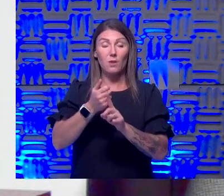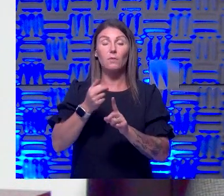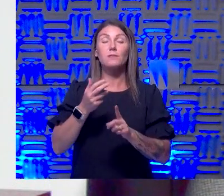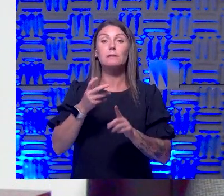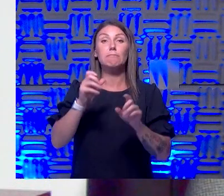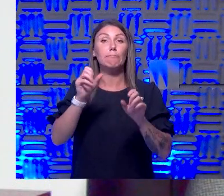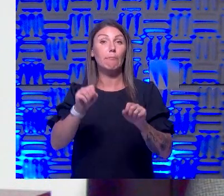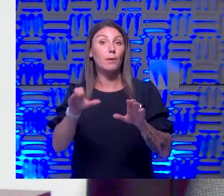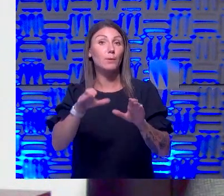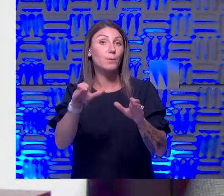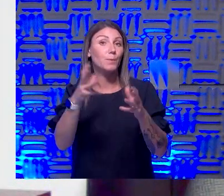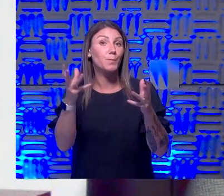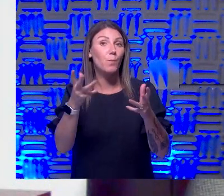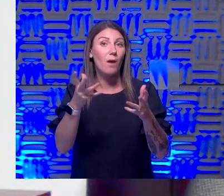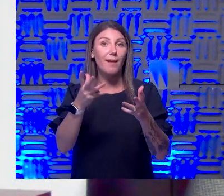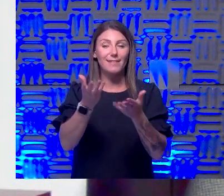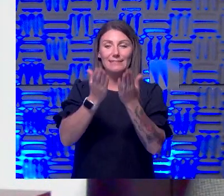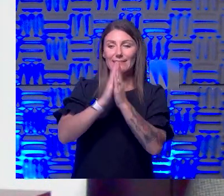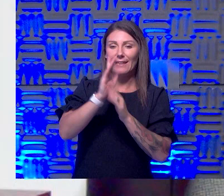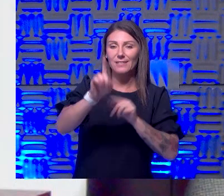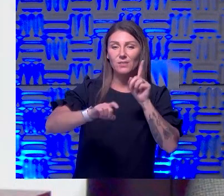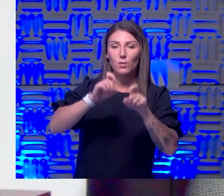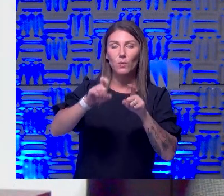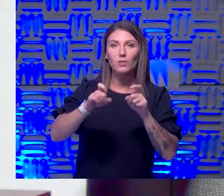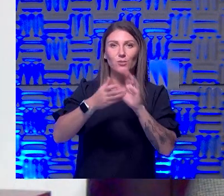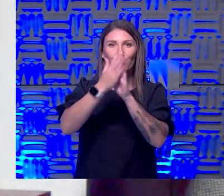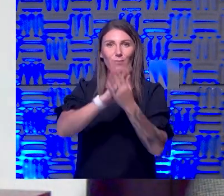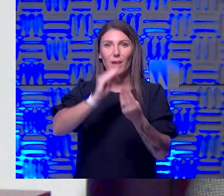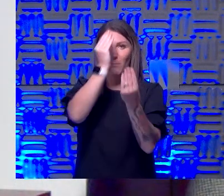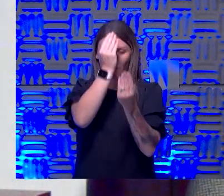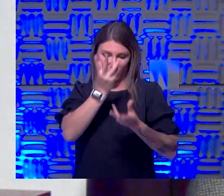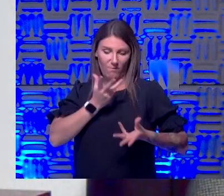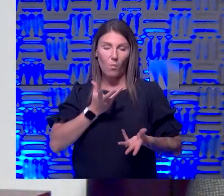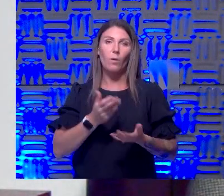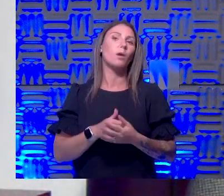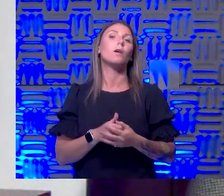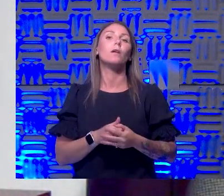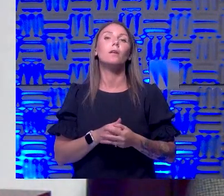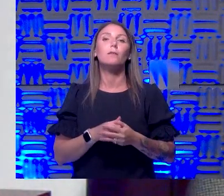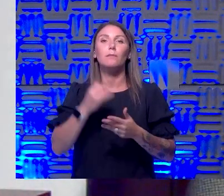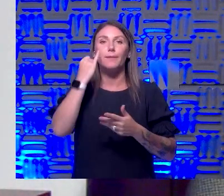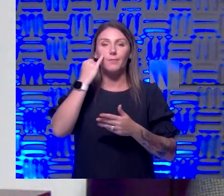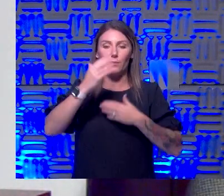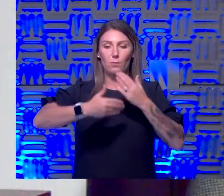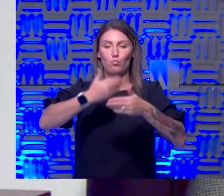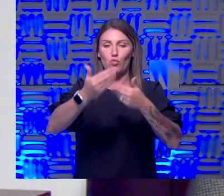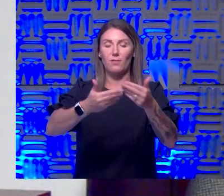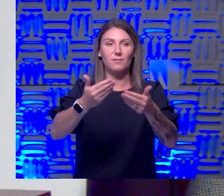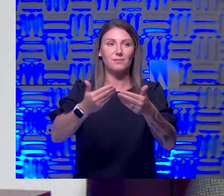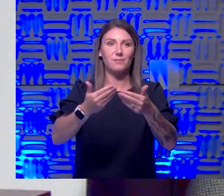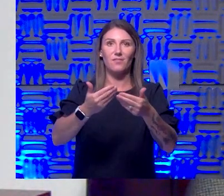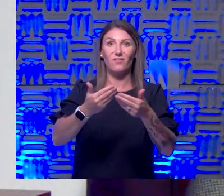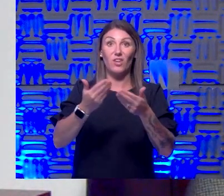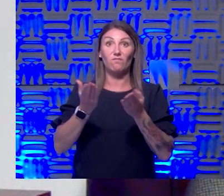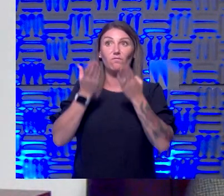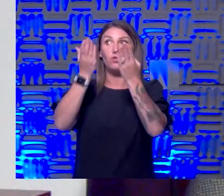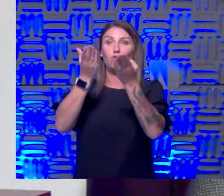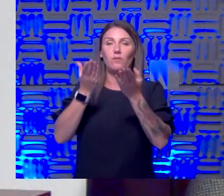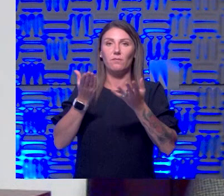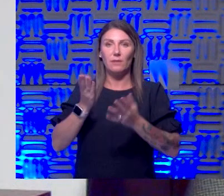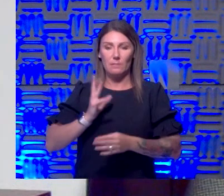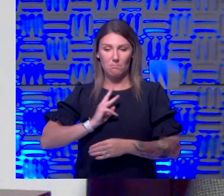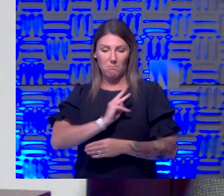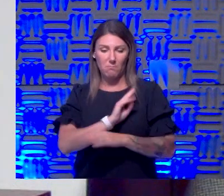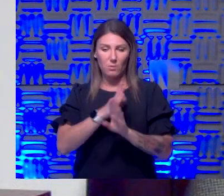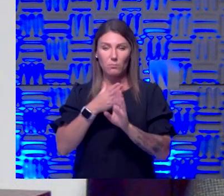do is to ask questions and be informed. We're in the process of surveying our members, in advance